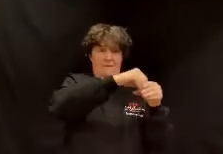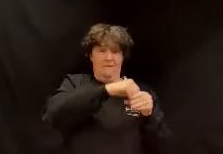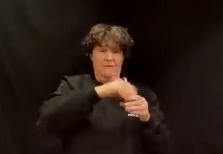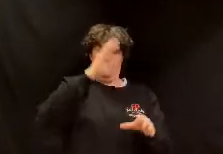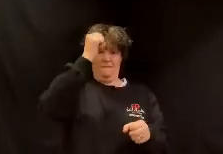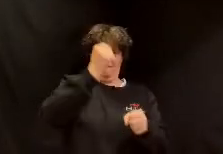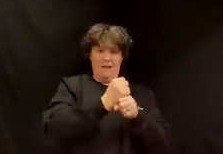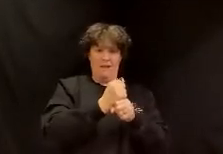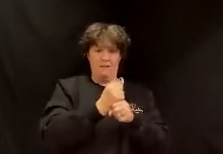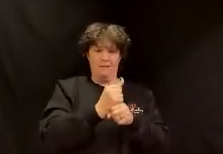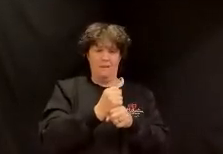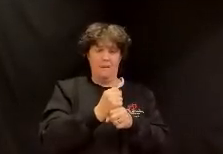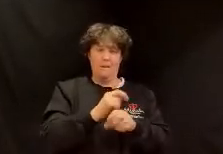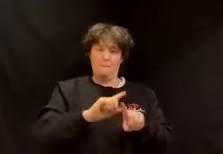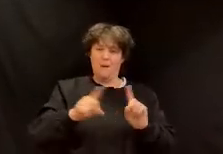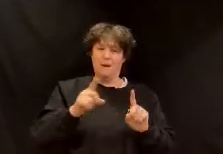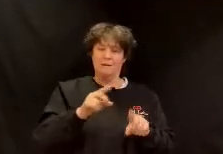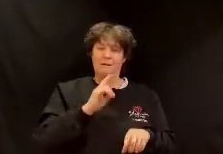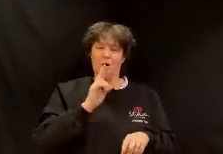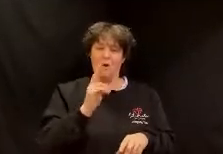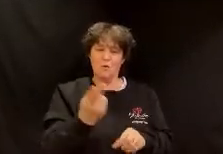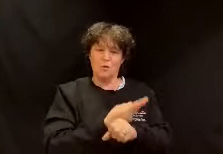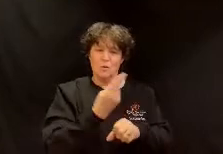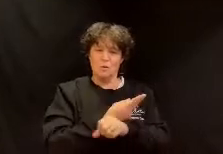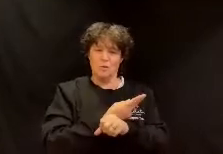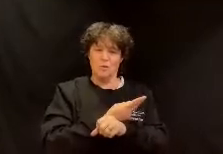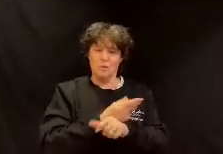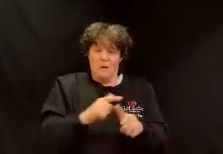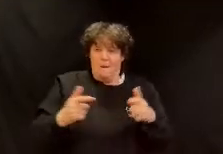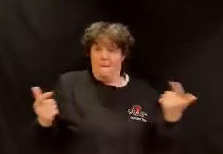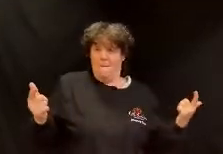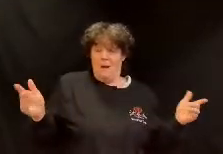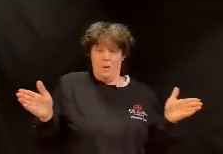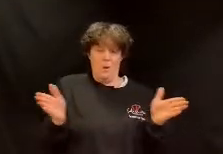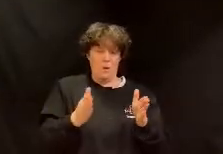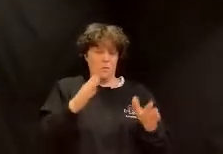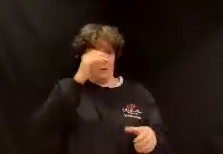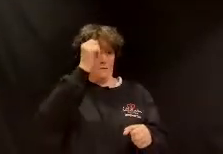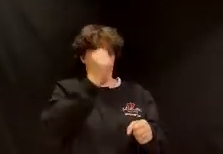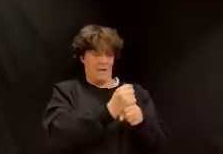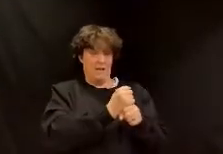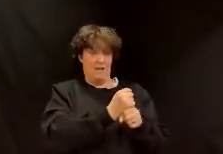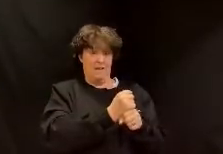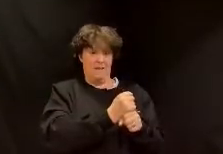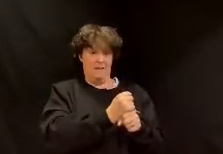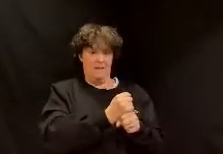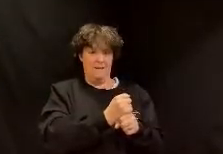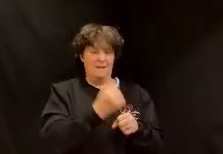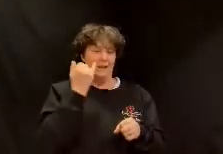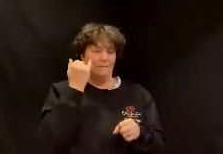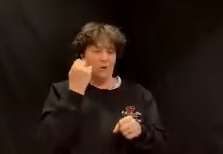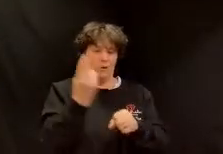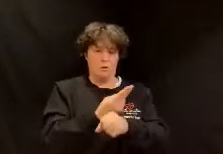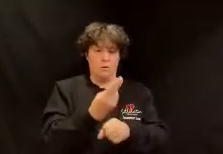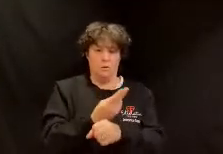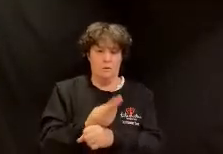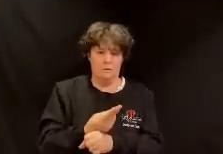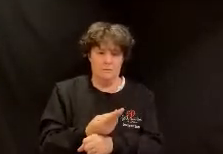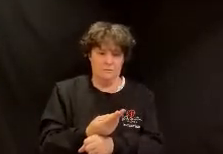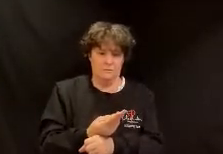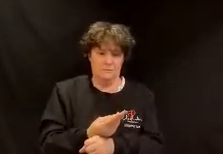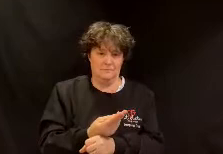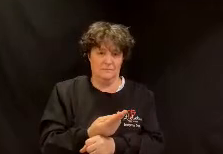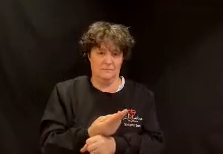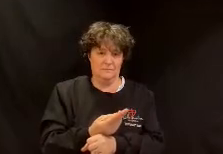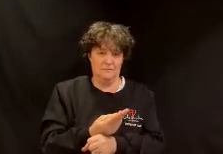have. That's what determines great faith or little faith. It's the faith that I'm using. Let me ask you a question tonight.